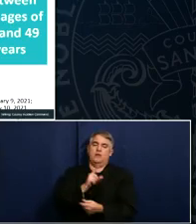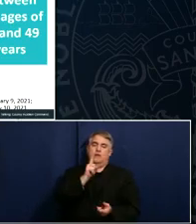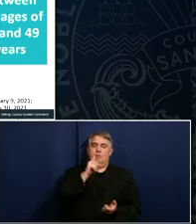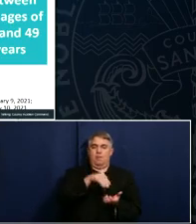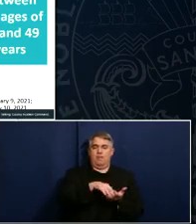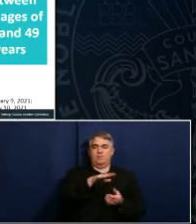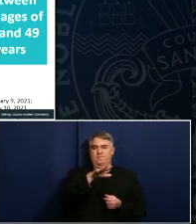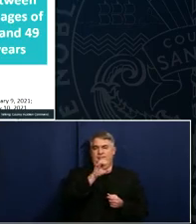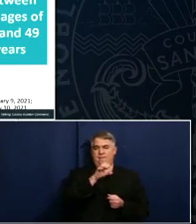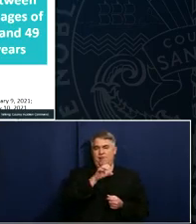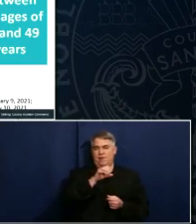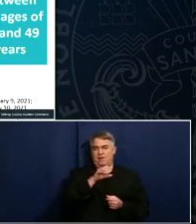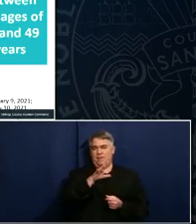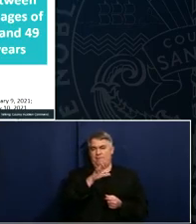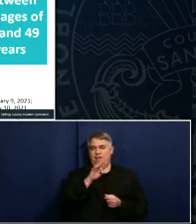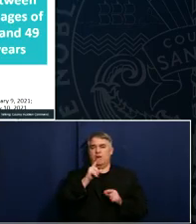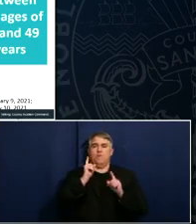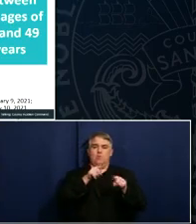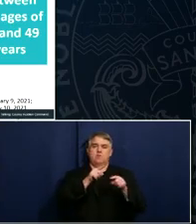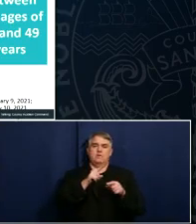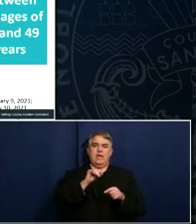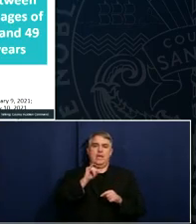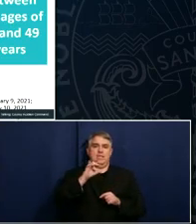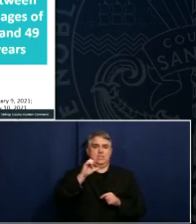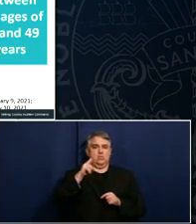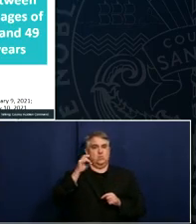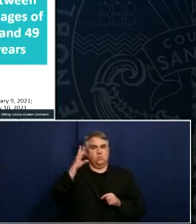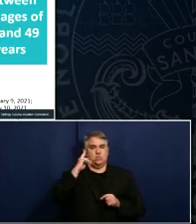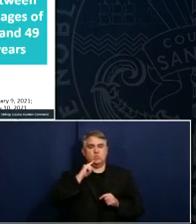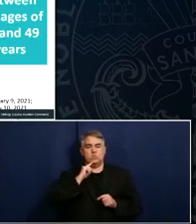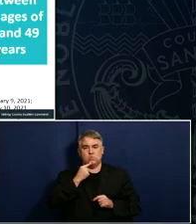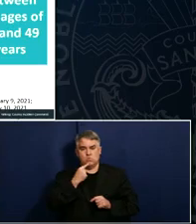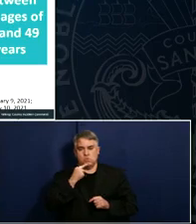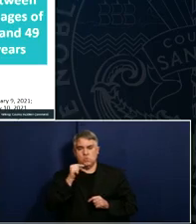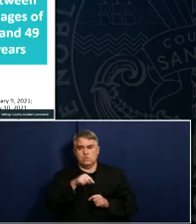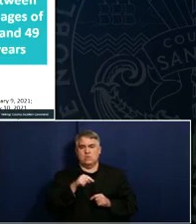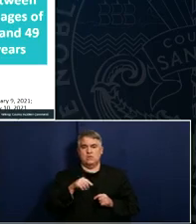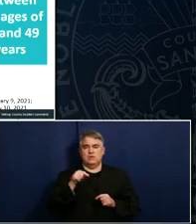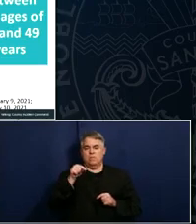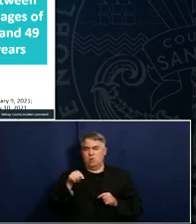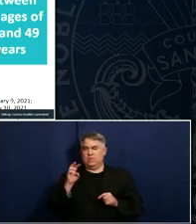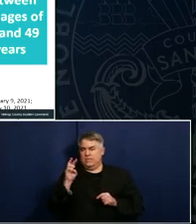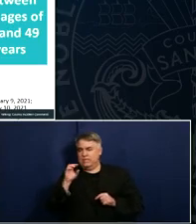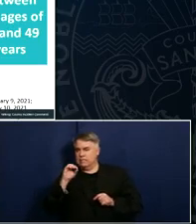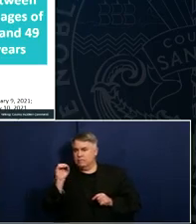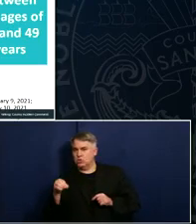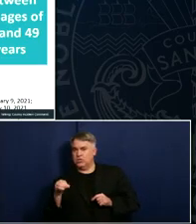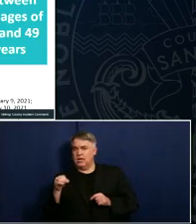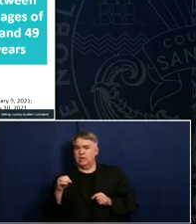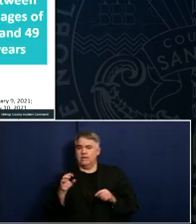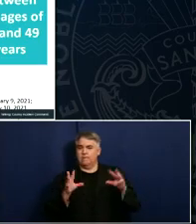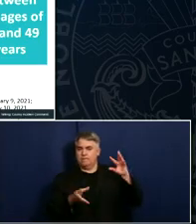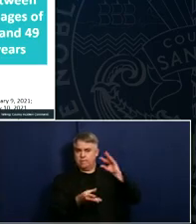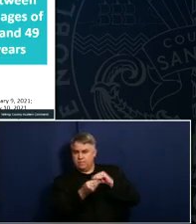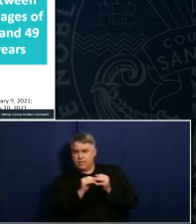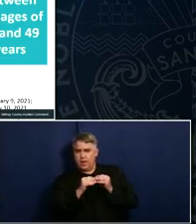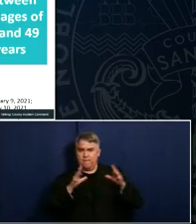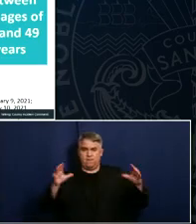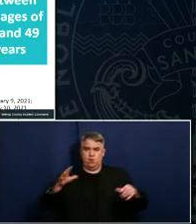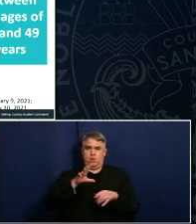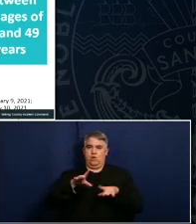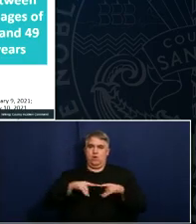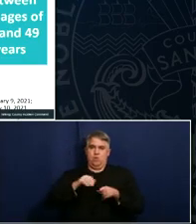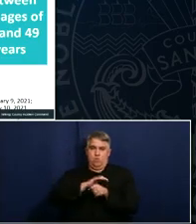to the ICU, which is 0.6% of the overall number of hospitalizations. And then